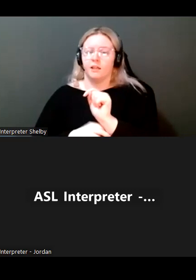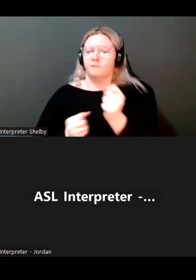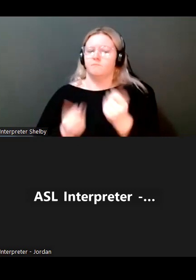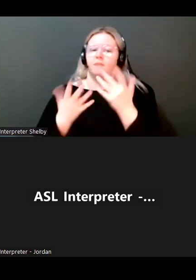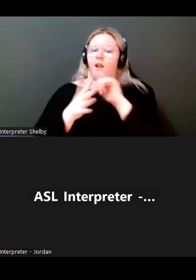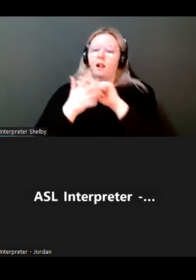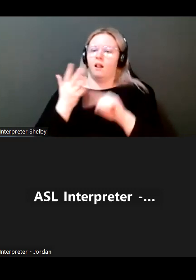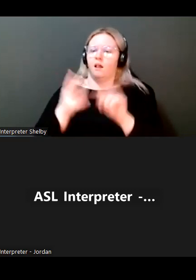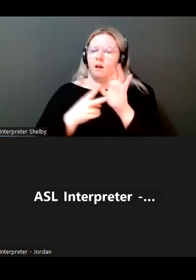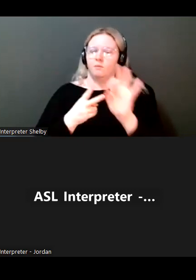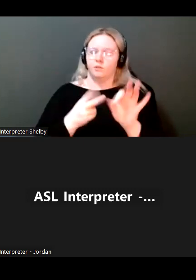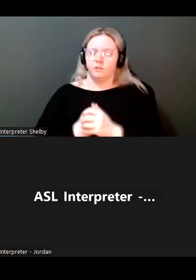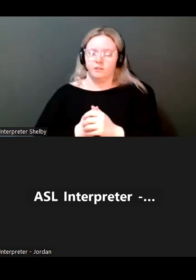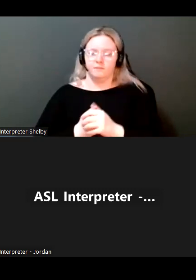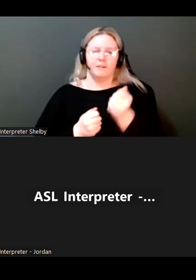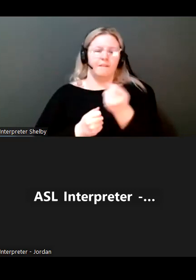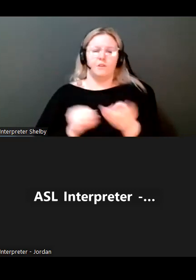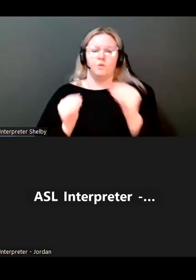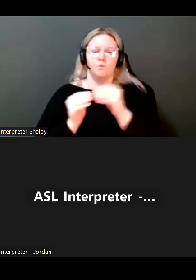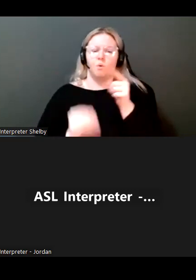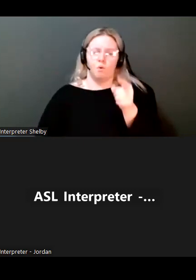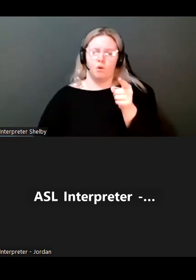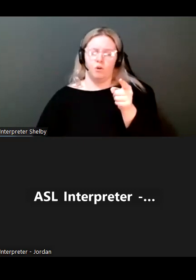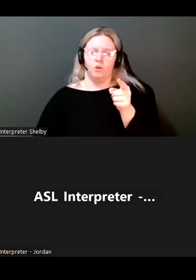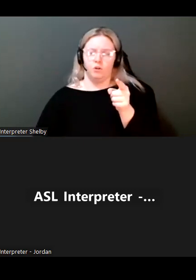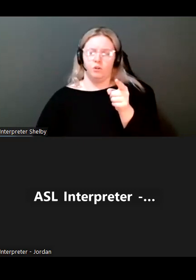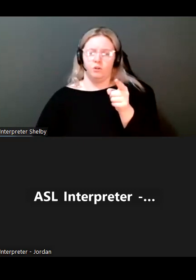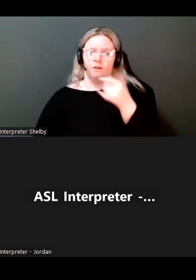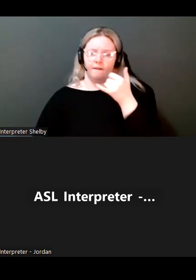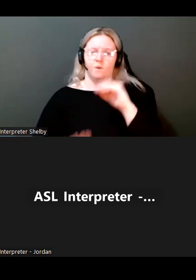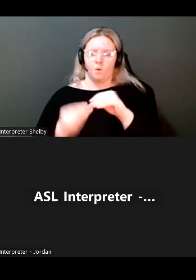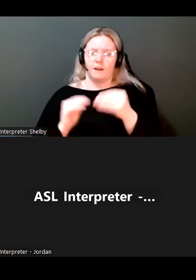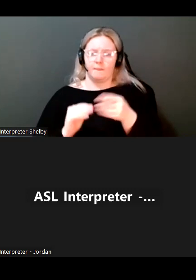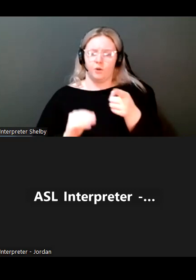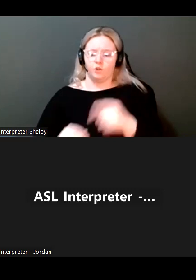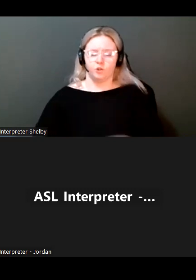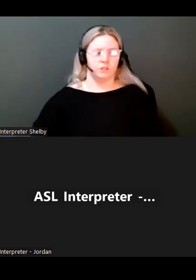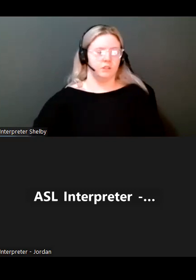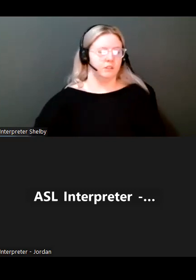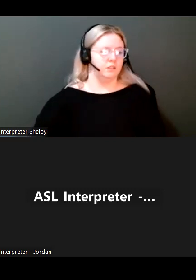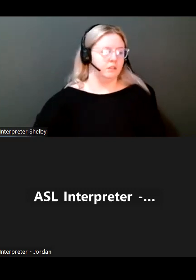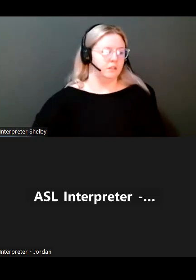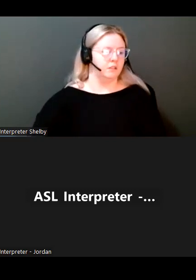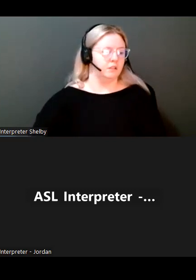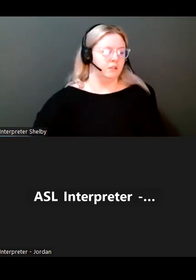whatever you're comfortable with. And just a couple more numbers here that I want to give